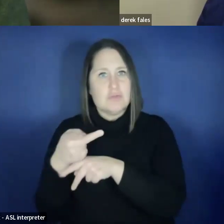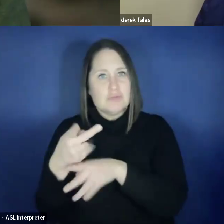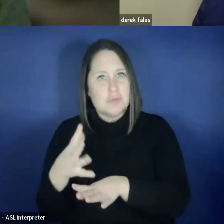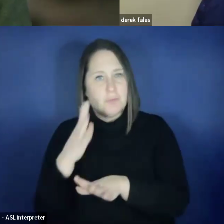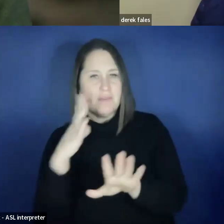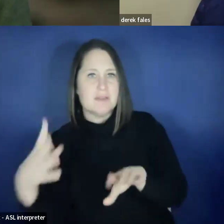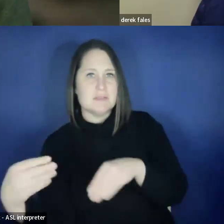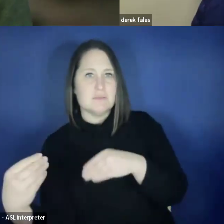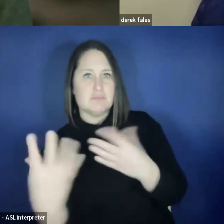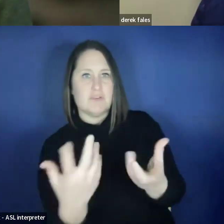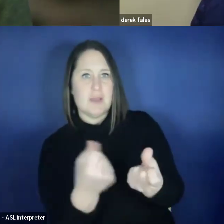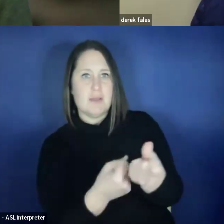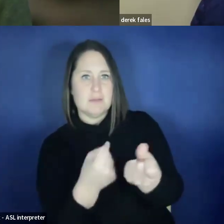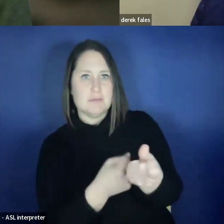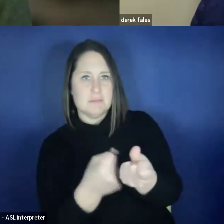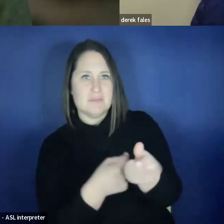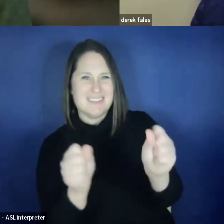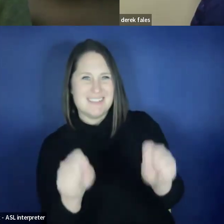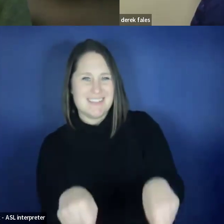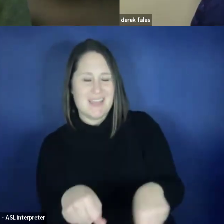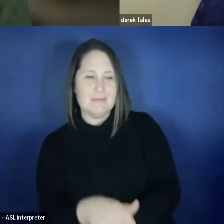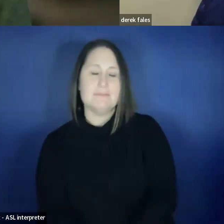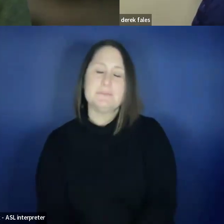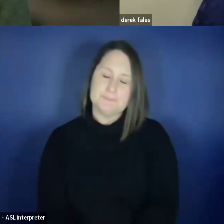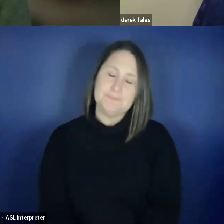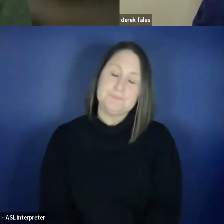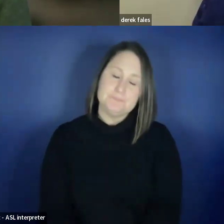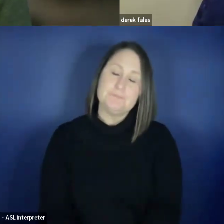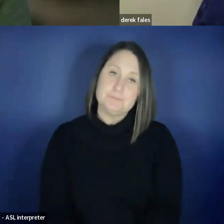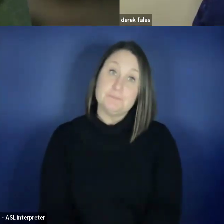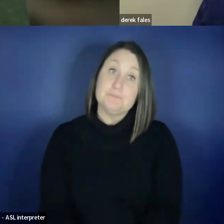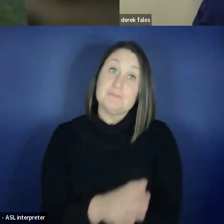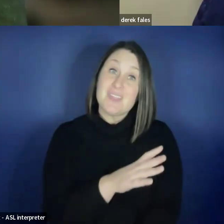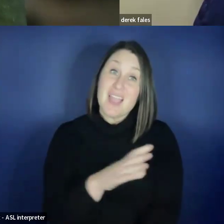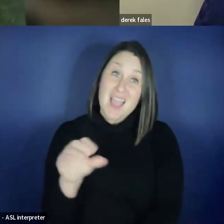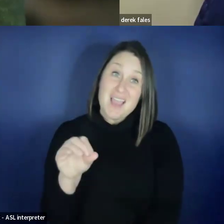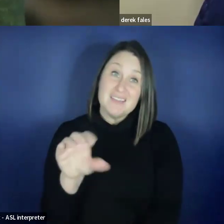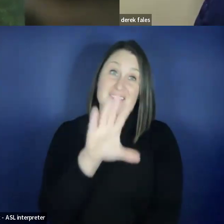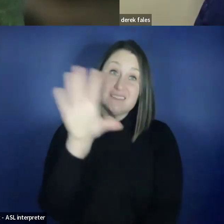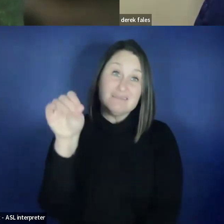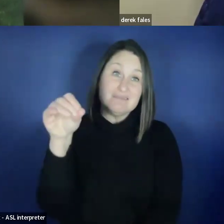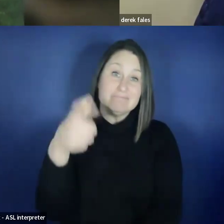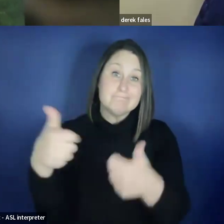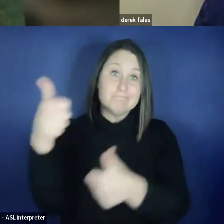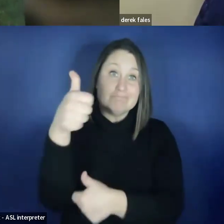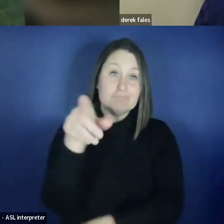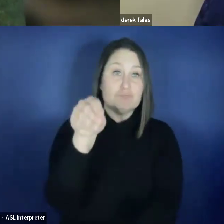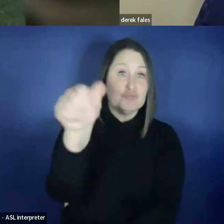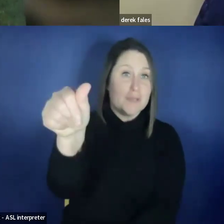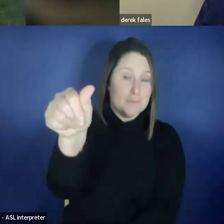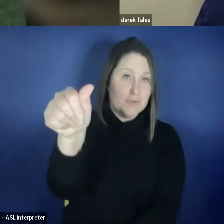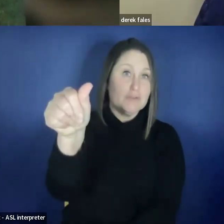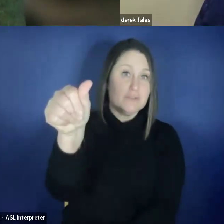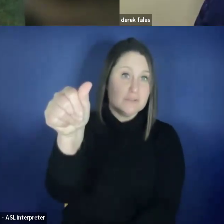will provide the support someone needs, and that employer would be reimbursed